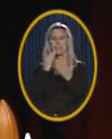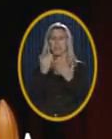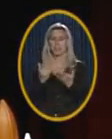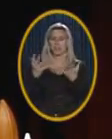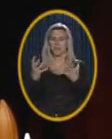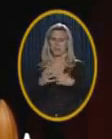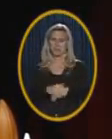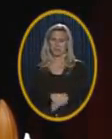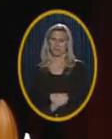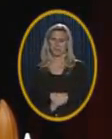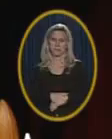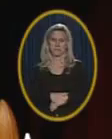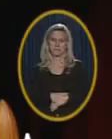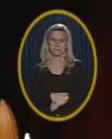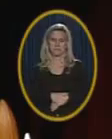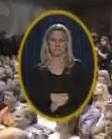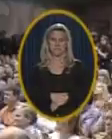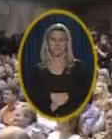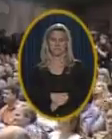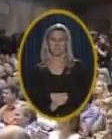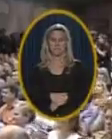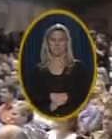much.